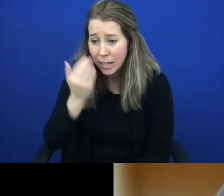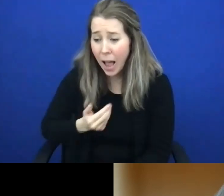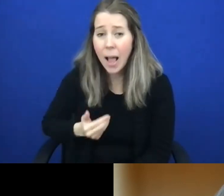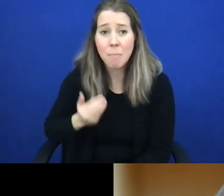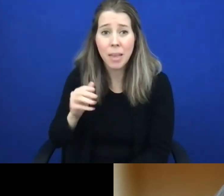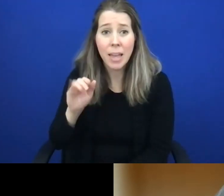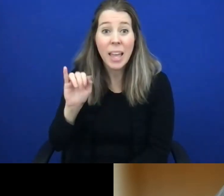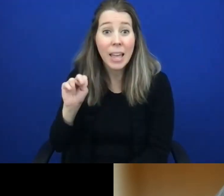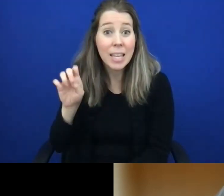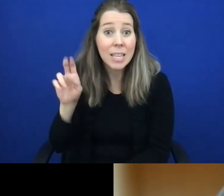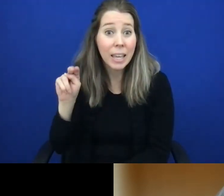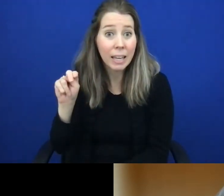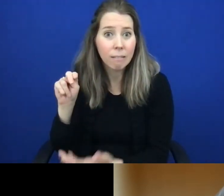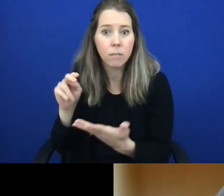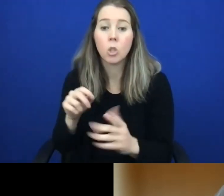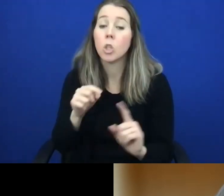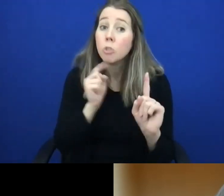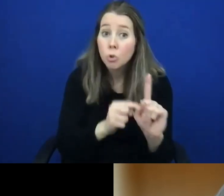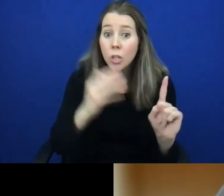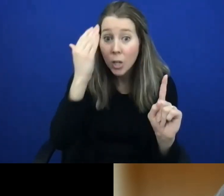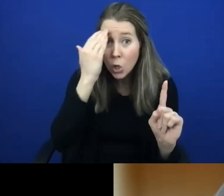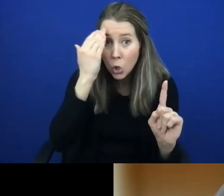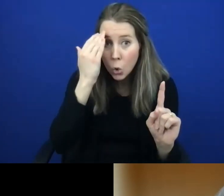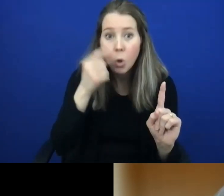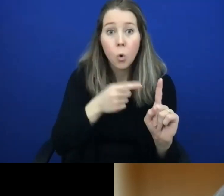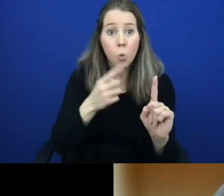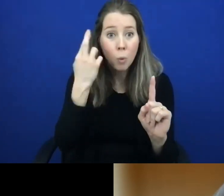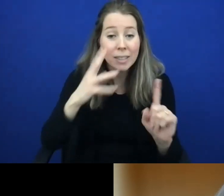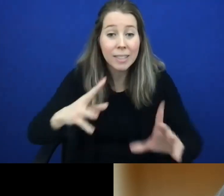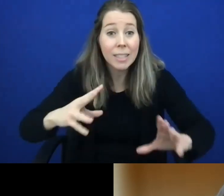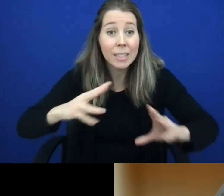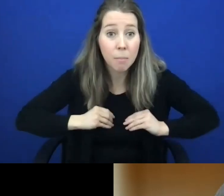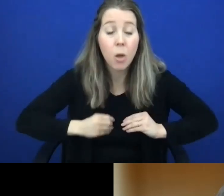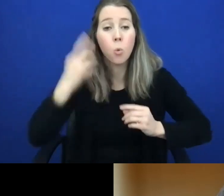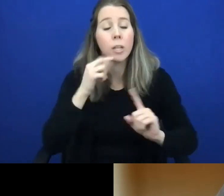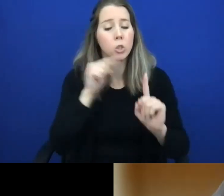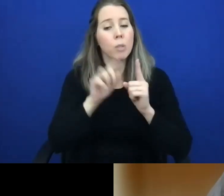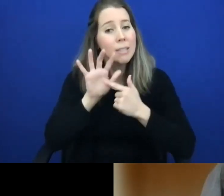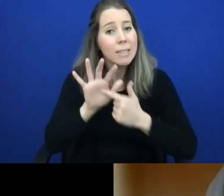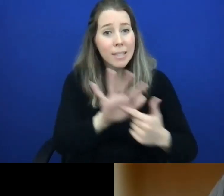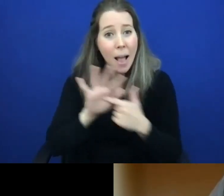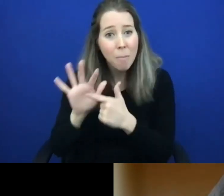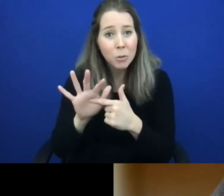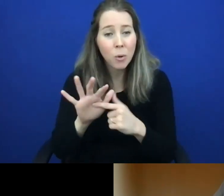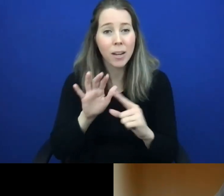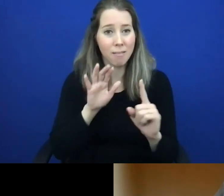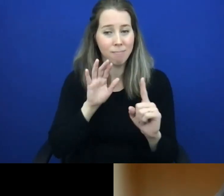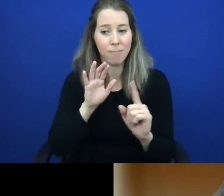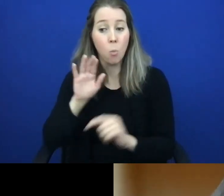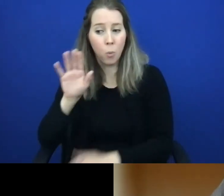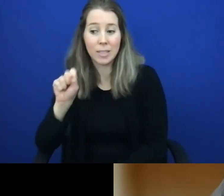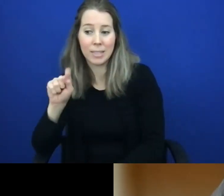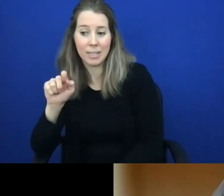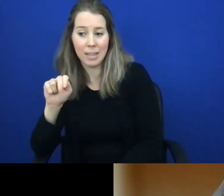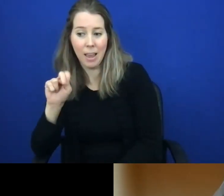Indian. She knew it was because she demonstrated what they were looking for. I was